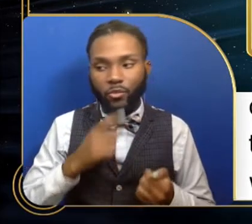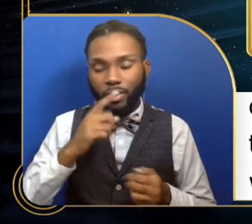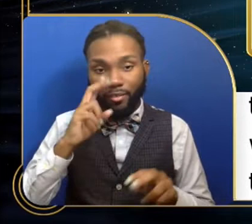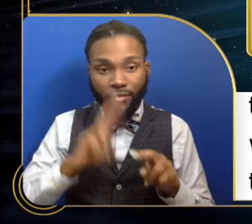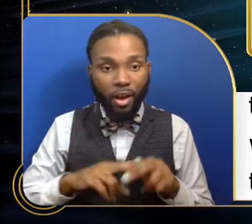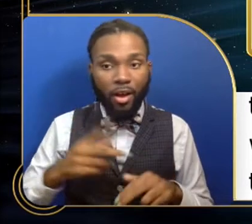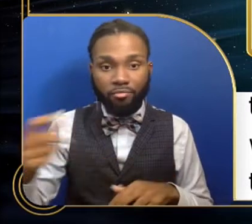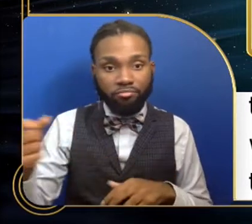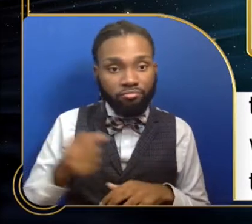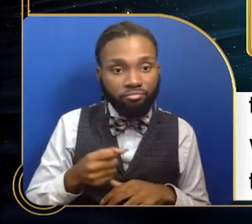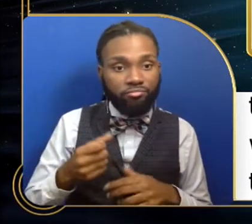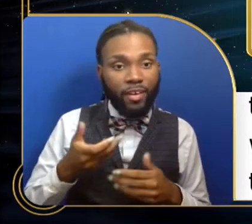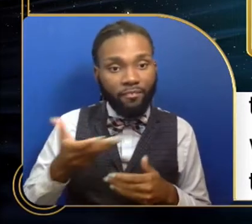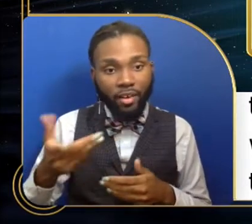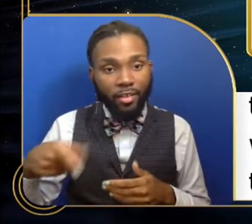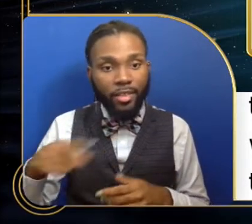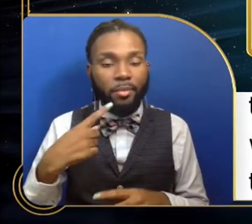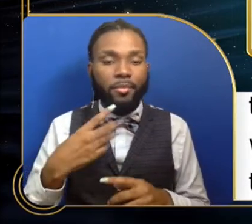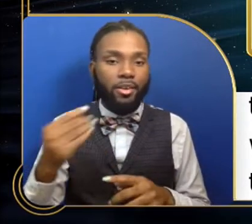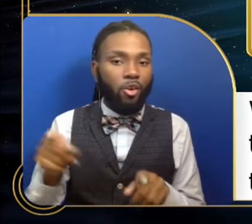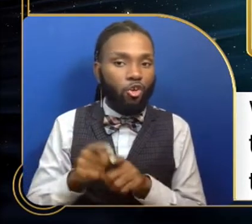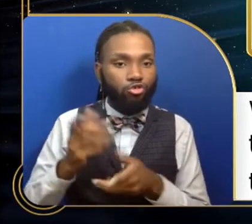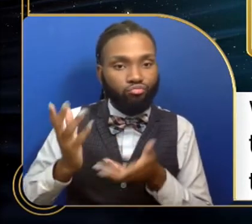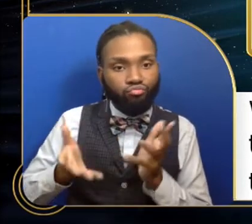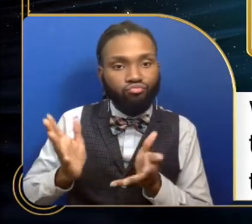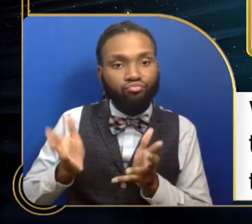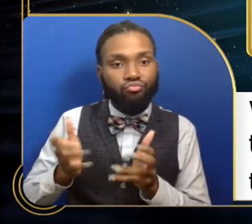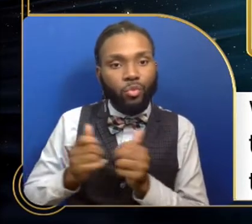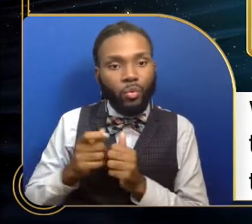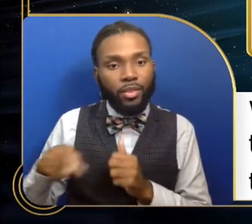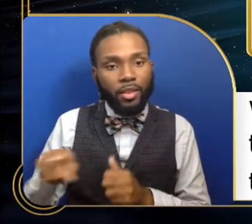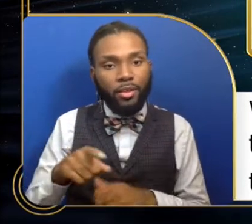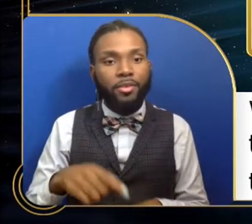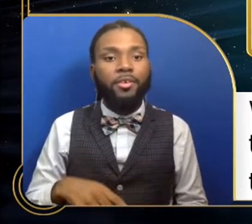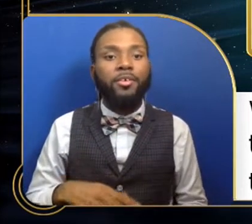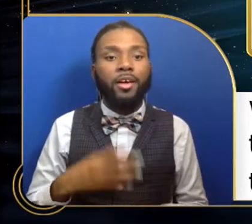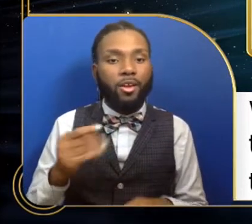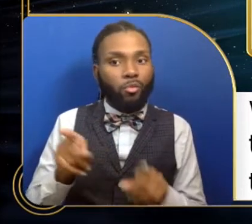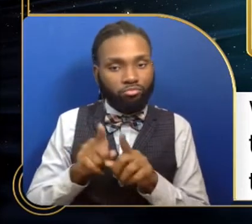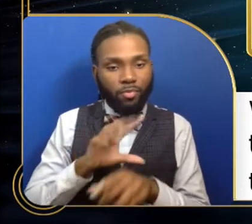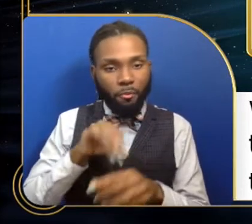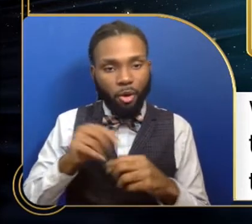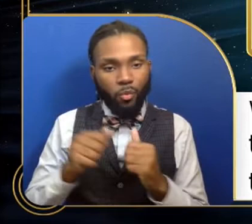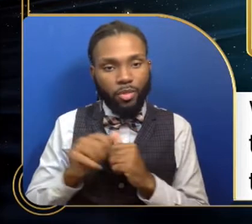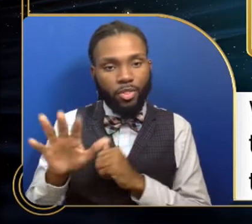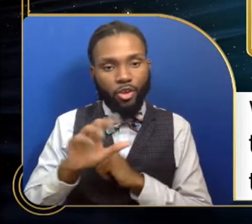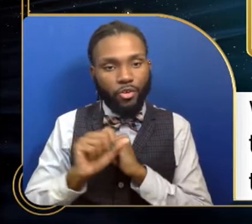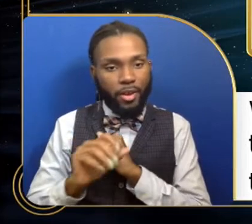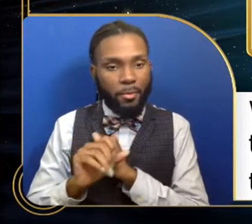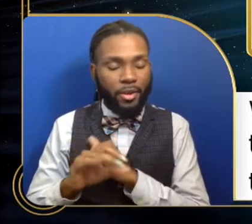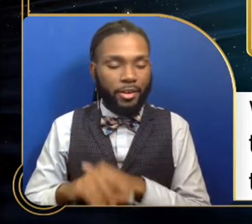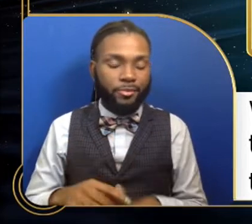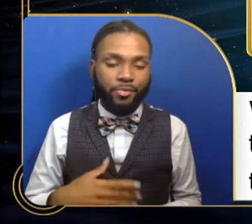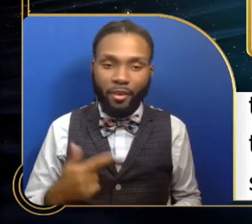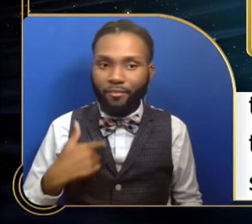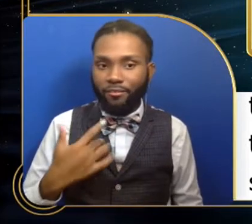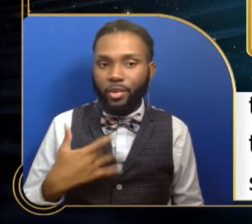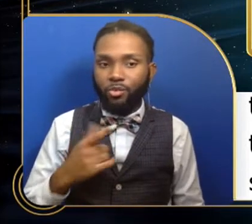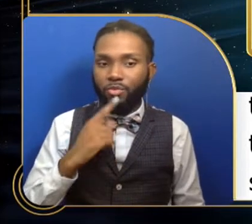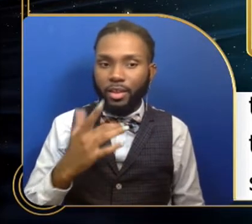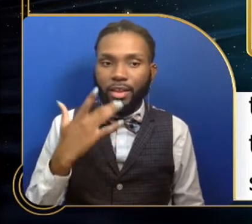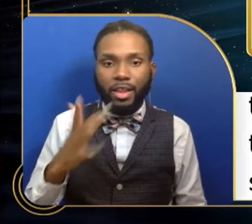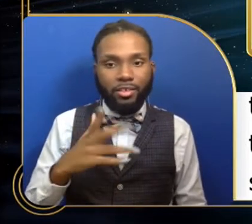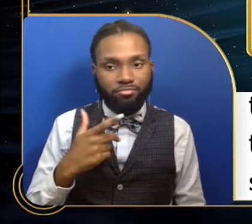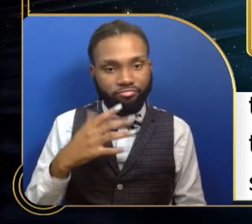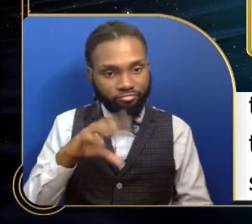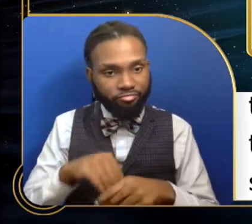chance to talk to them, and also to be part of their campaign. I feel so lucky to be in the same state with Senator